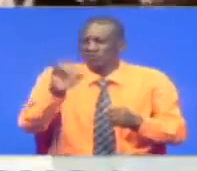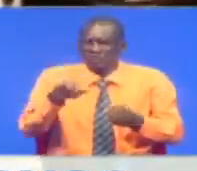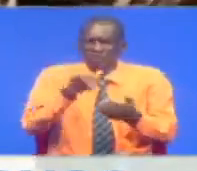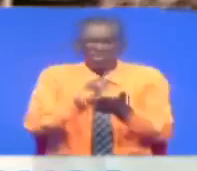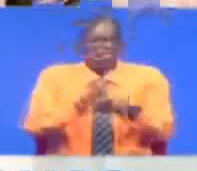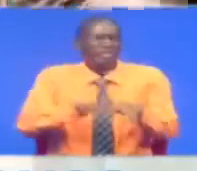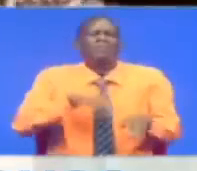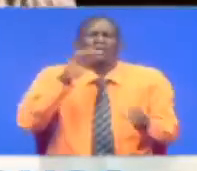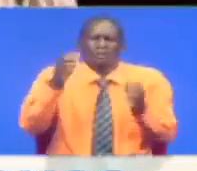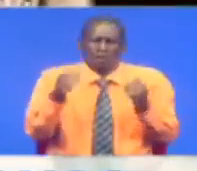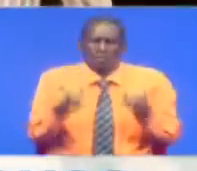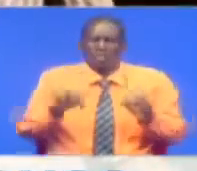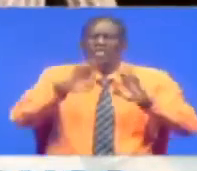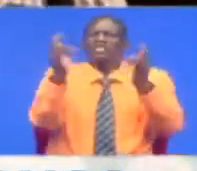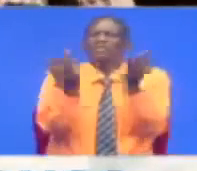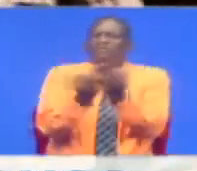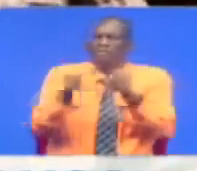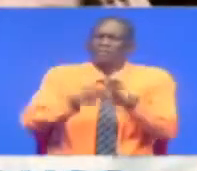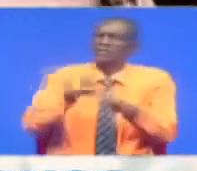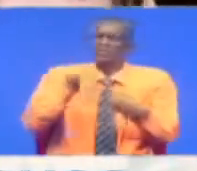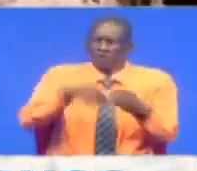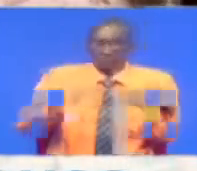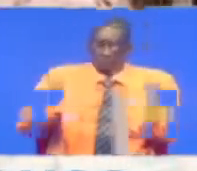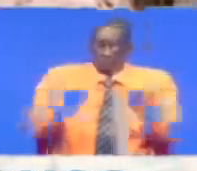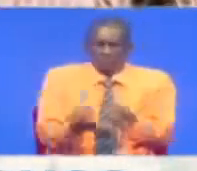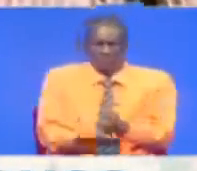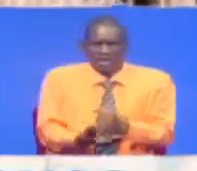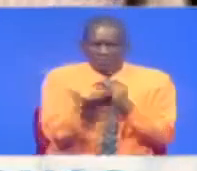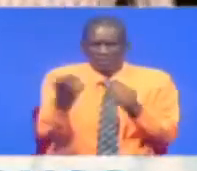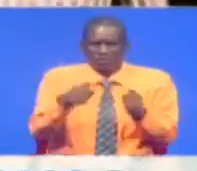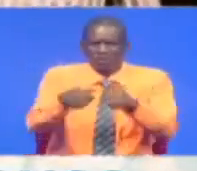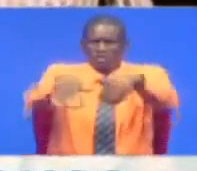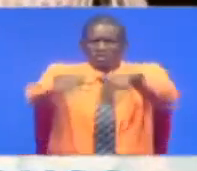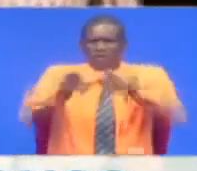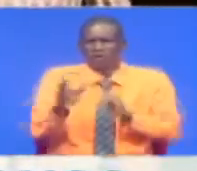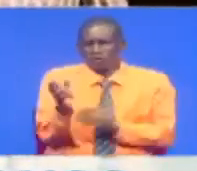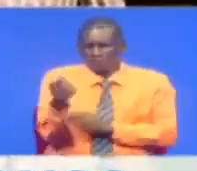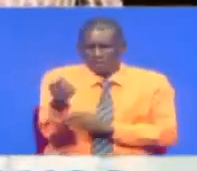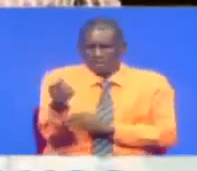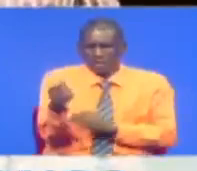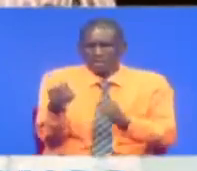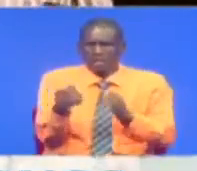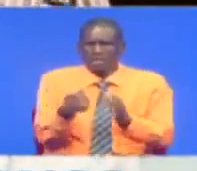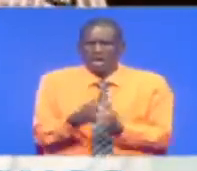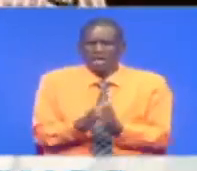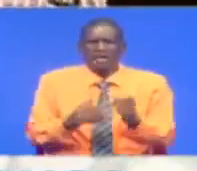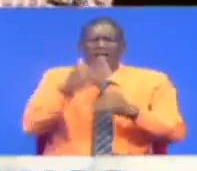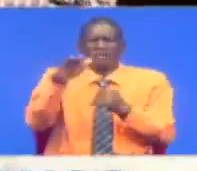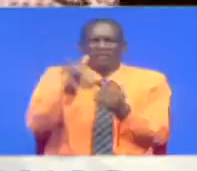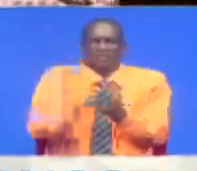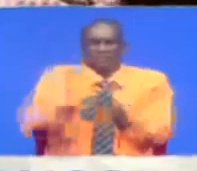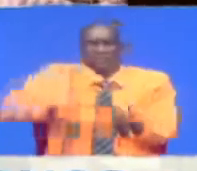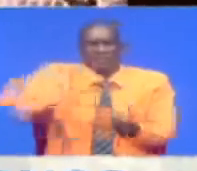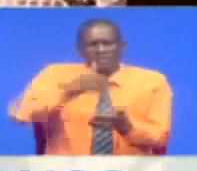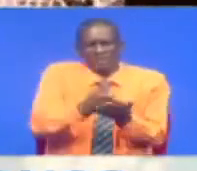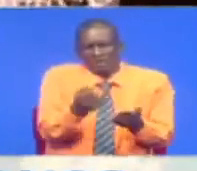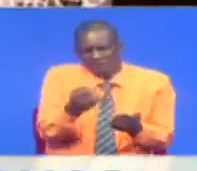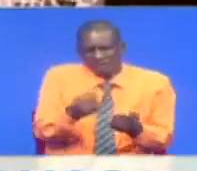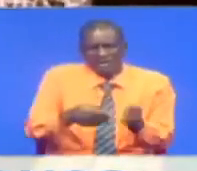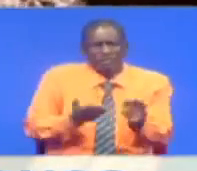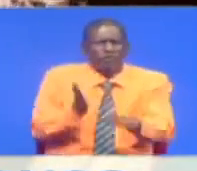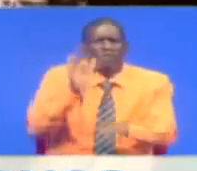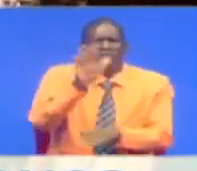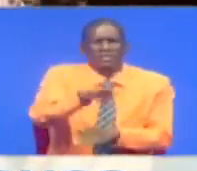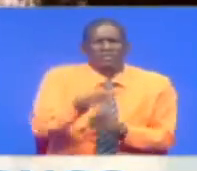hajakufa. The family, however, says the company helped them with the burial expenses. They were later paid some money as